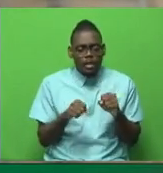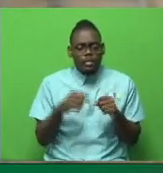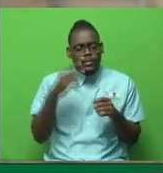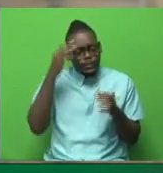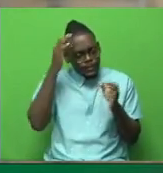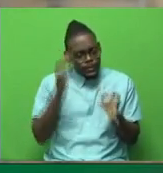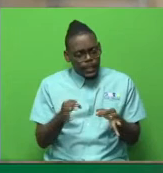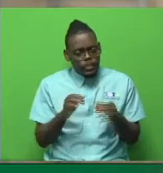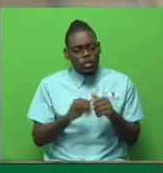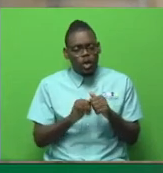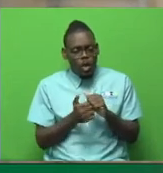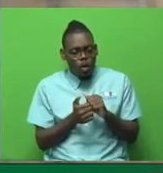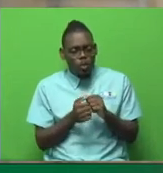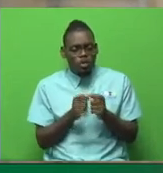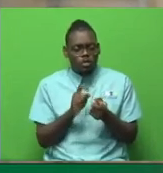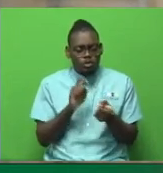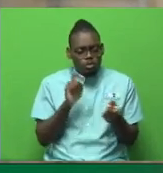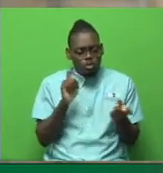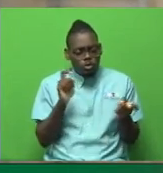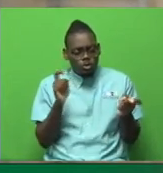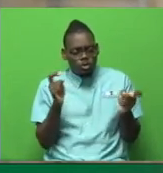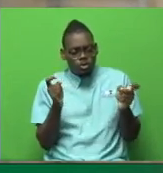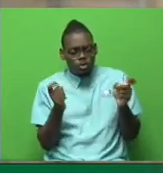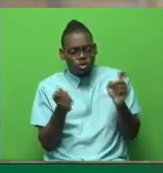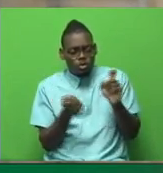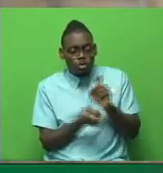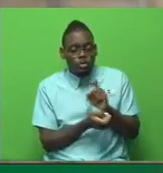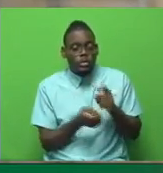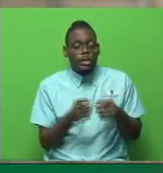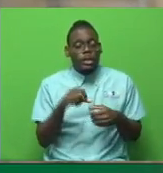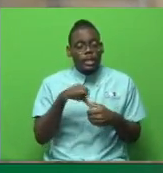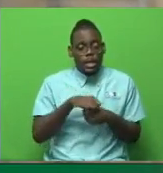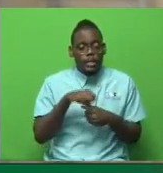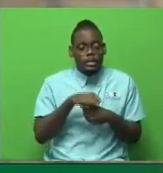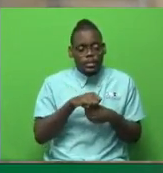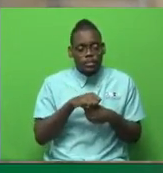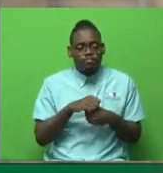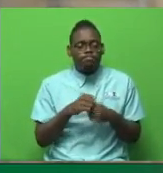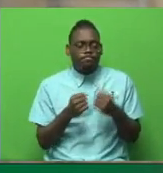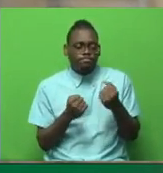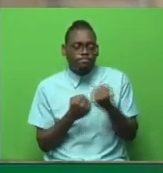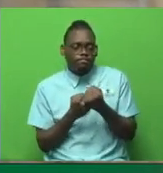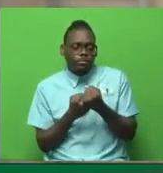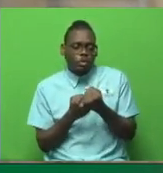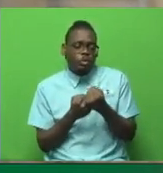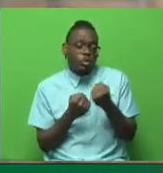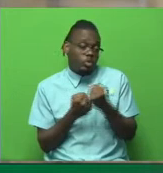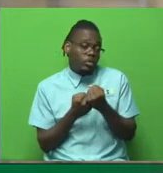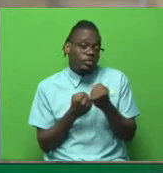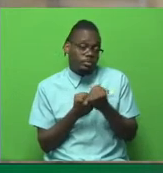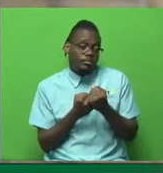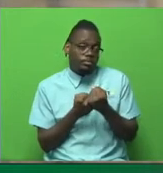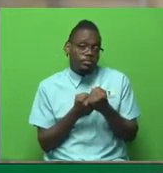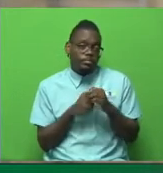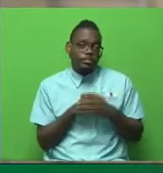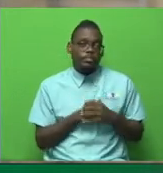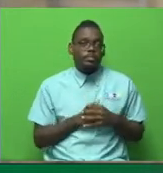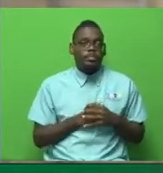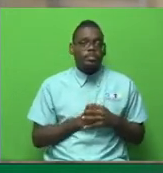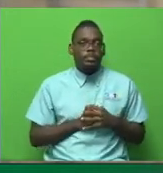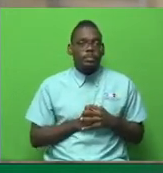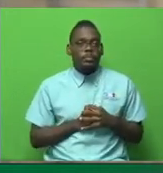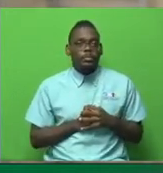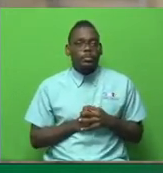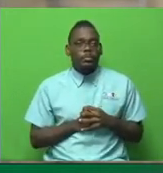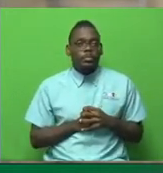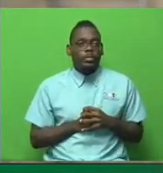especially fuel subsidy were designed and meant for poverty alleviation the problem with the fuel subsidy is that